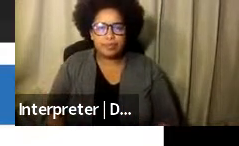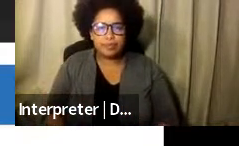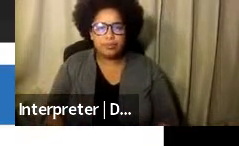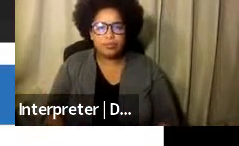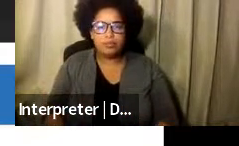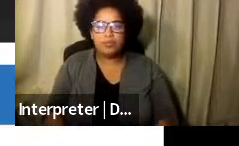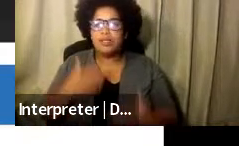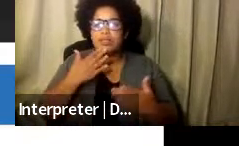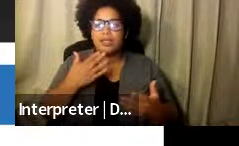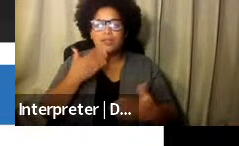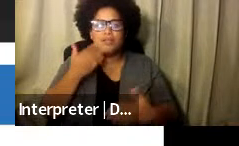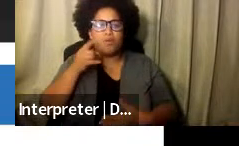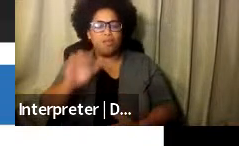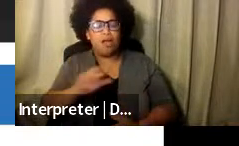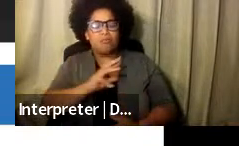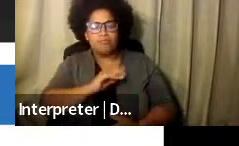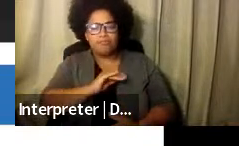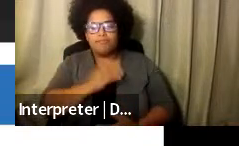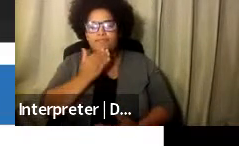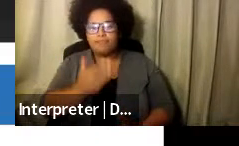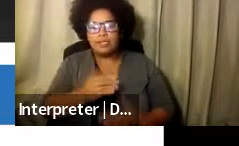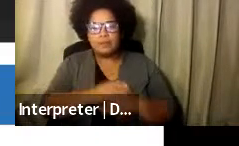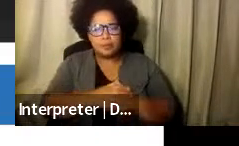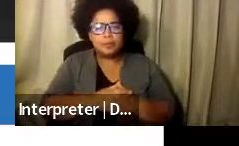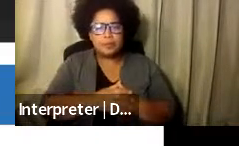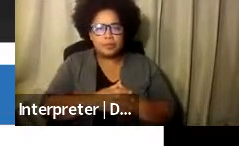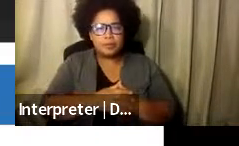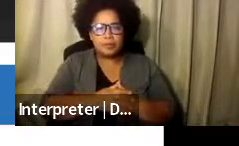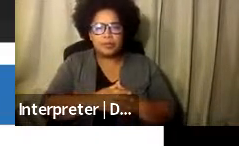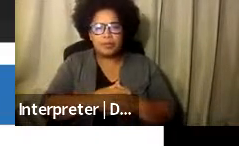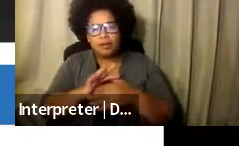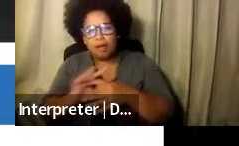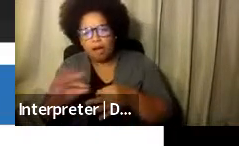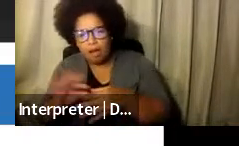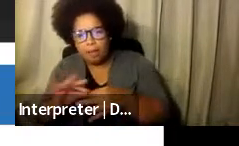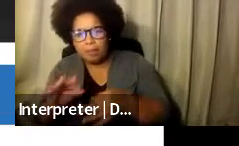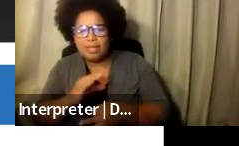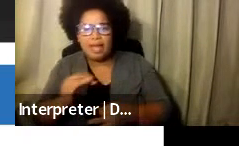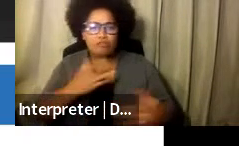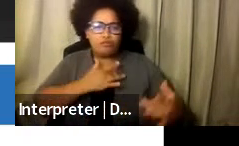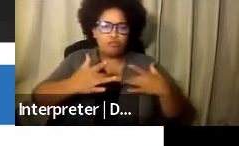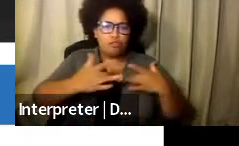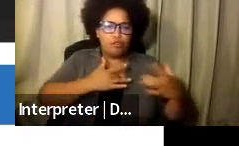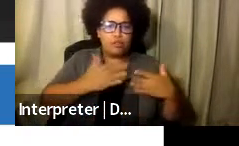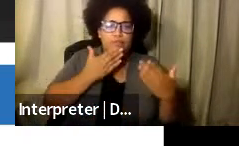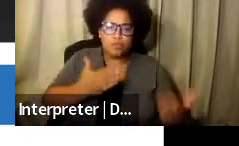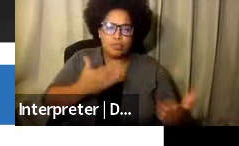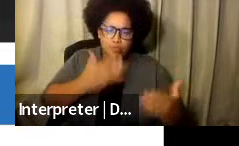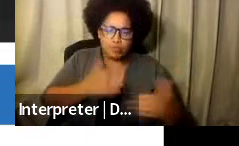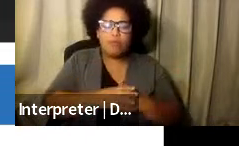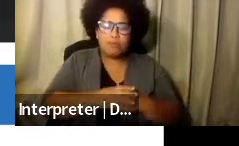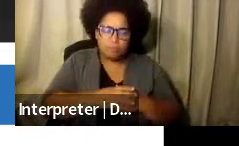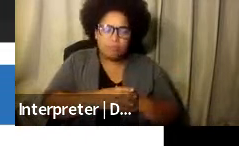Okay, thank you for that. And I appreciate, I think, the comments and the concerns. And